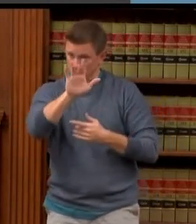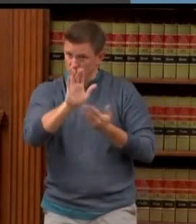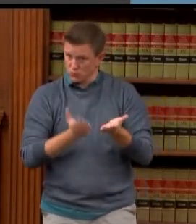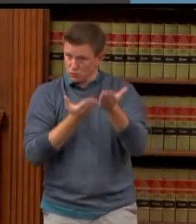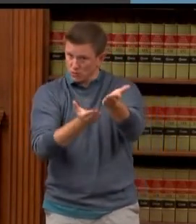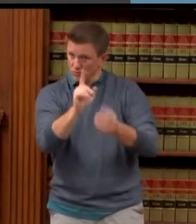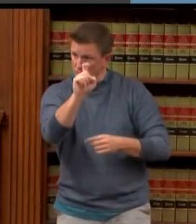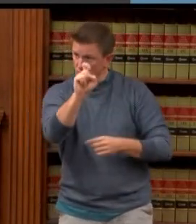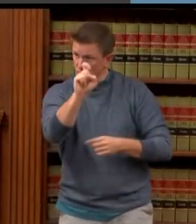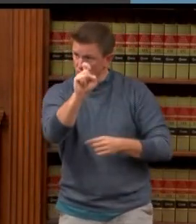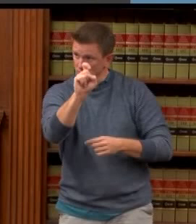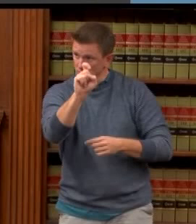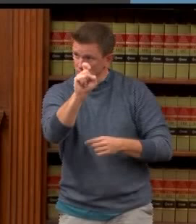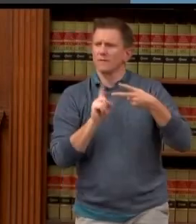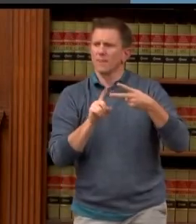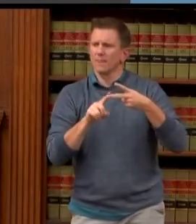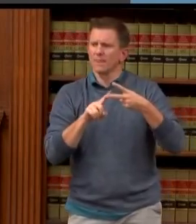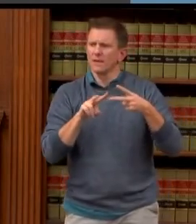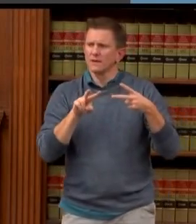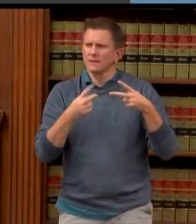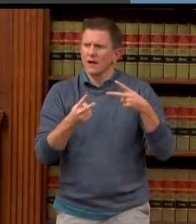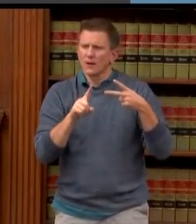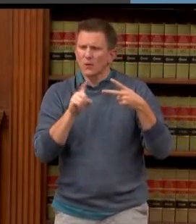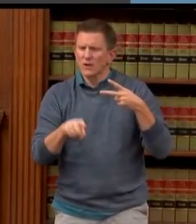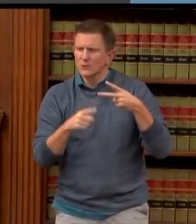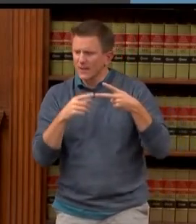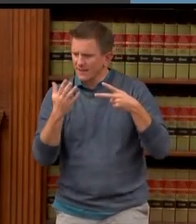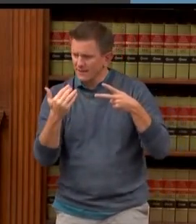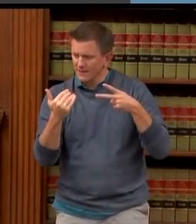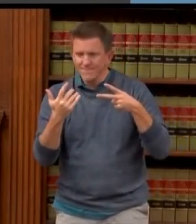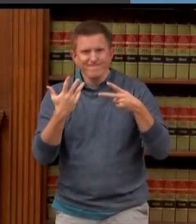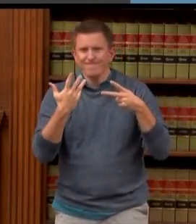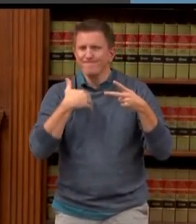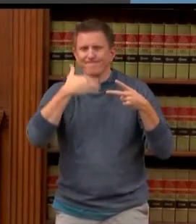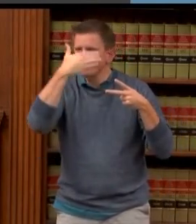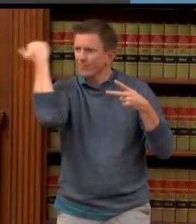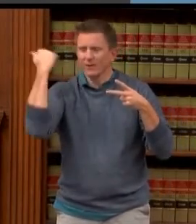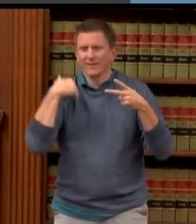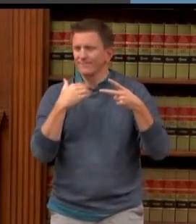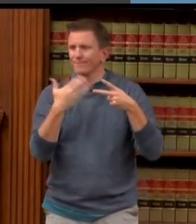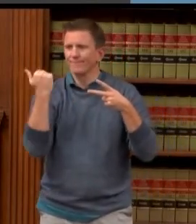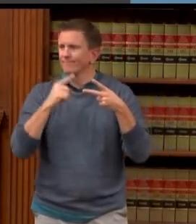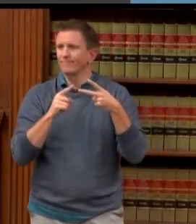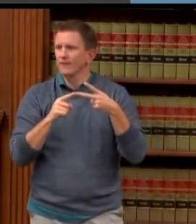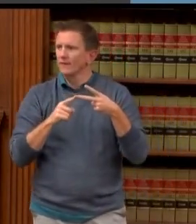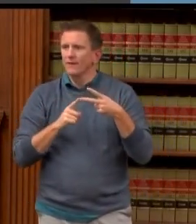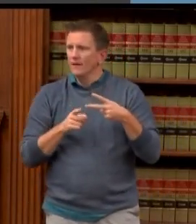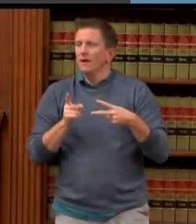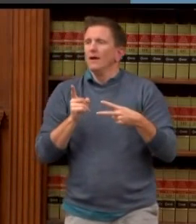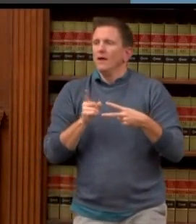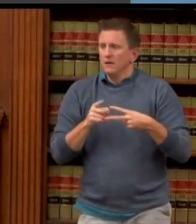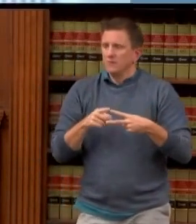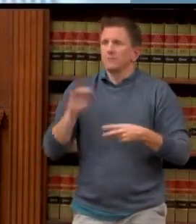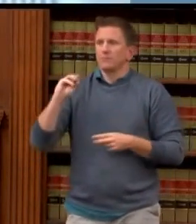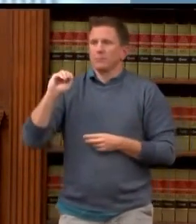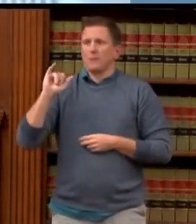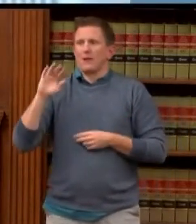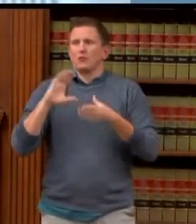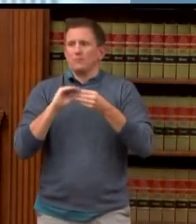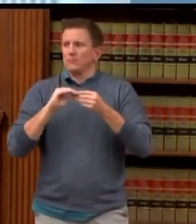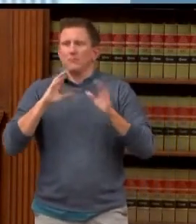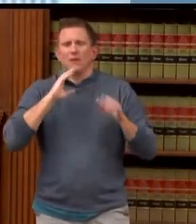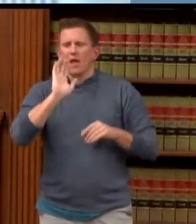is escaping me at the moment, so I'm going to not ask. So the answer to your question is no. That's not what we're saying to people.